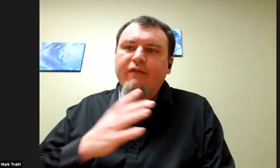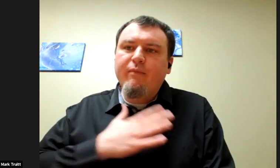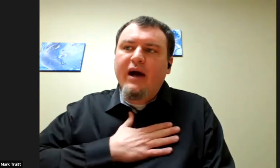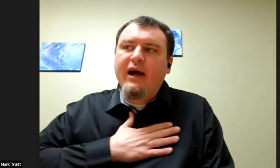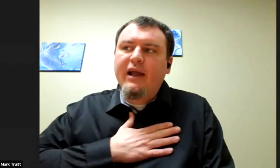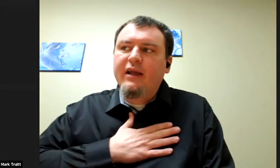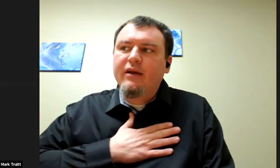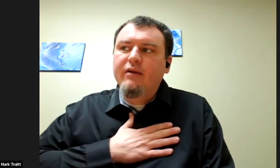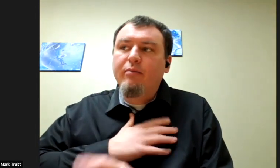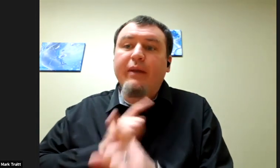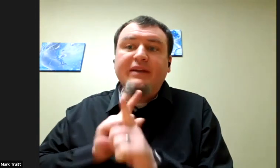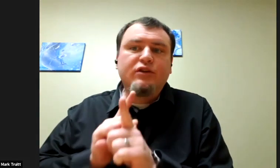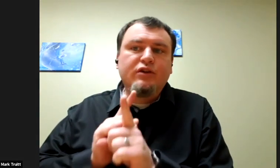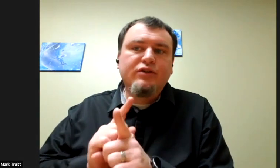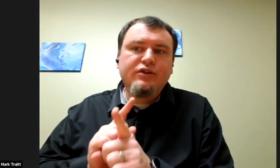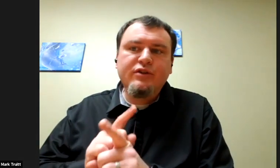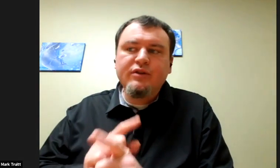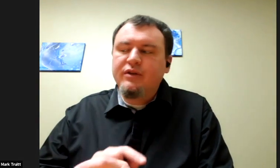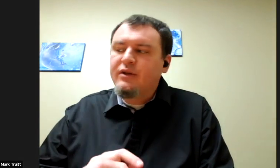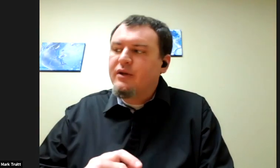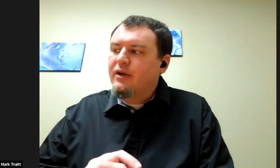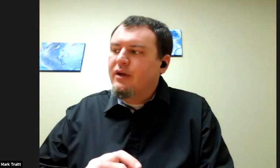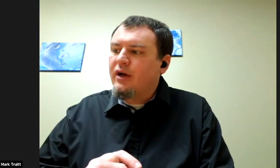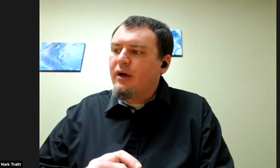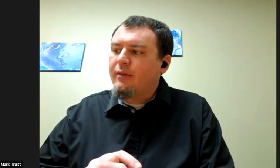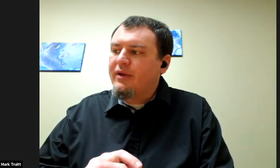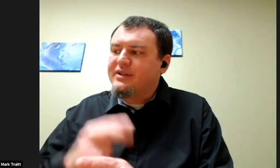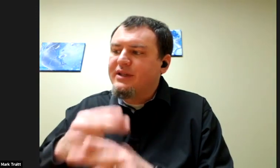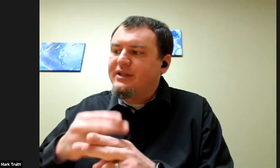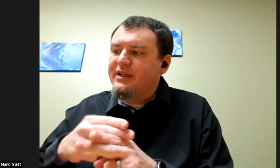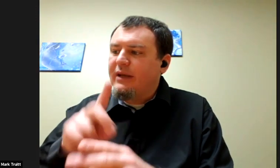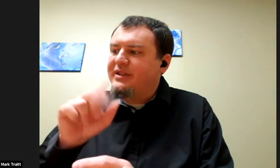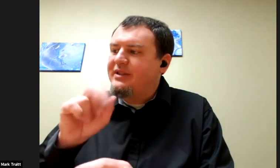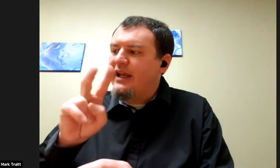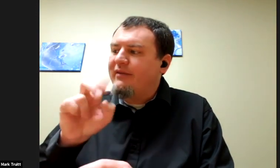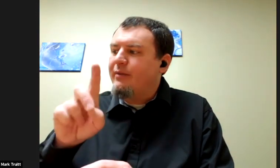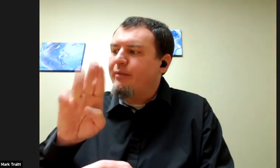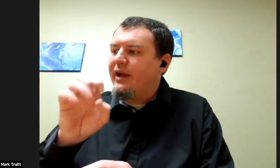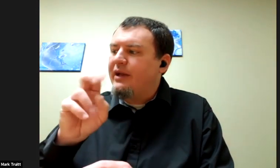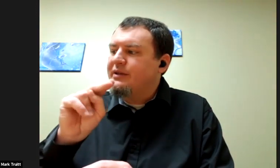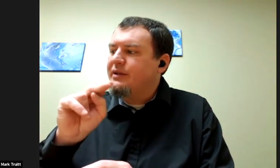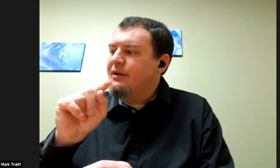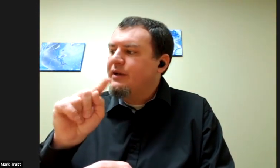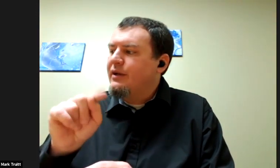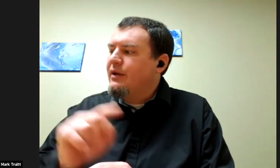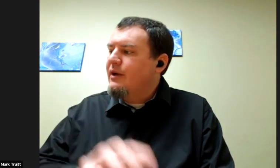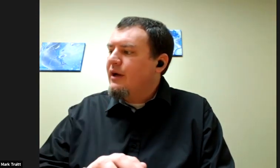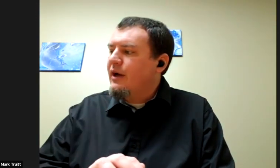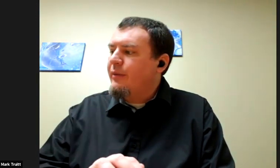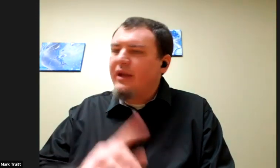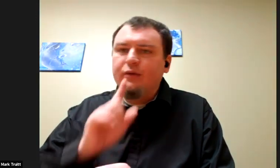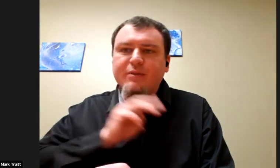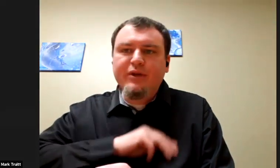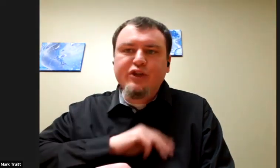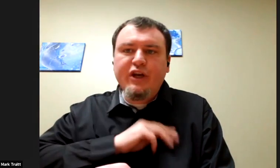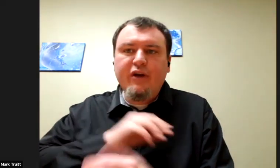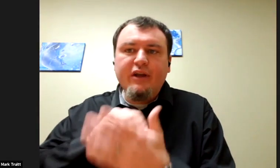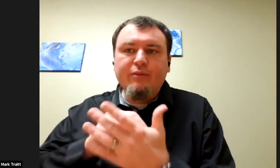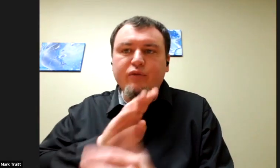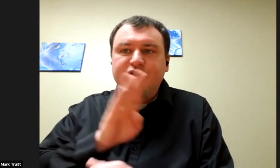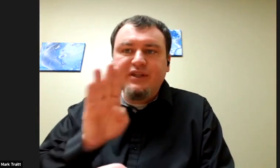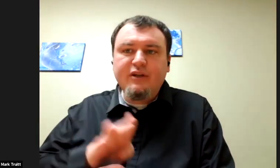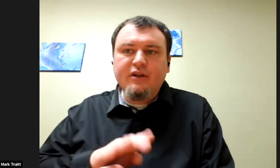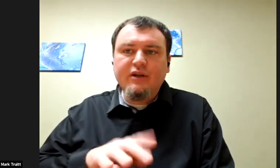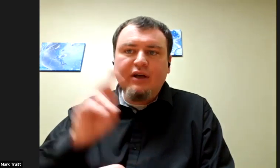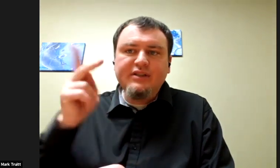One of my mentors, his name is David Bennett. He was a missionary